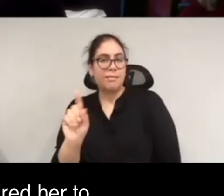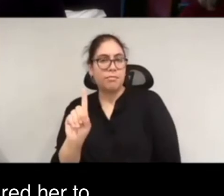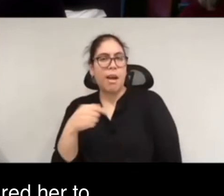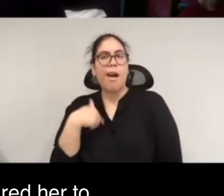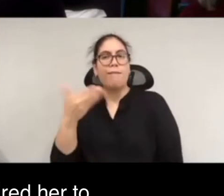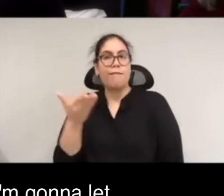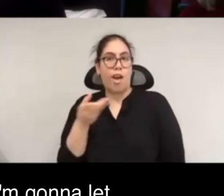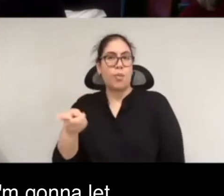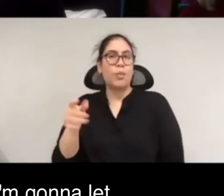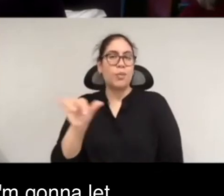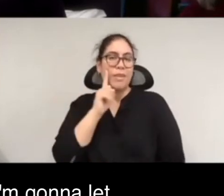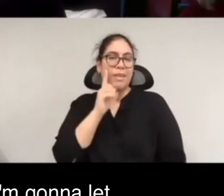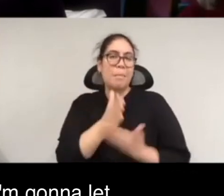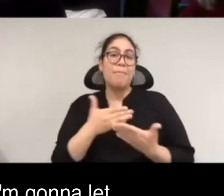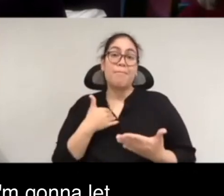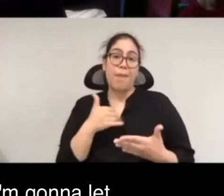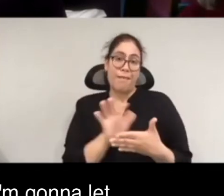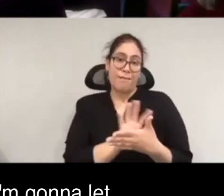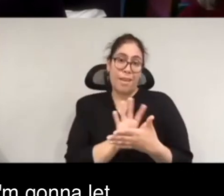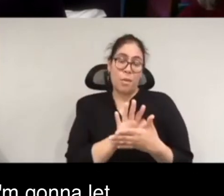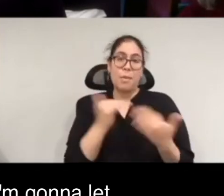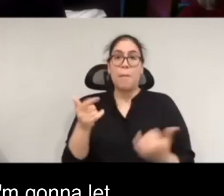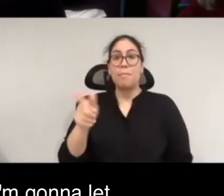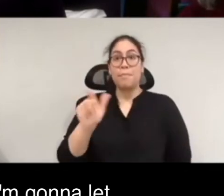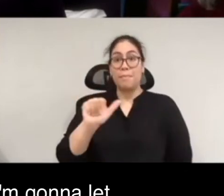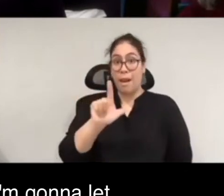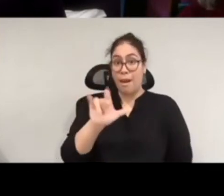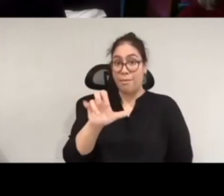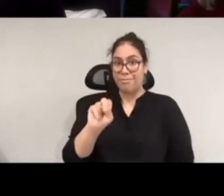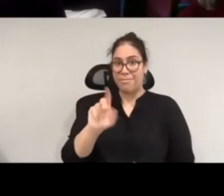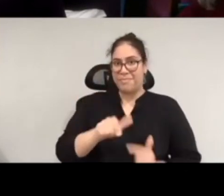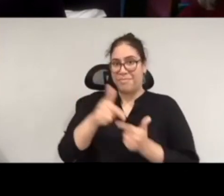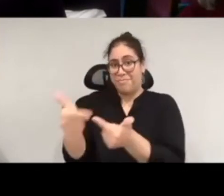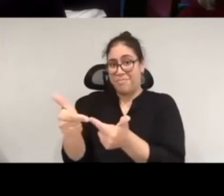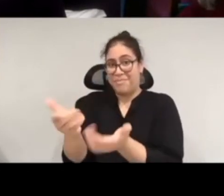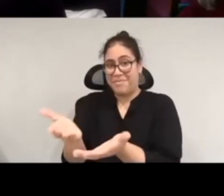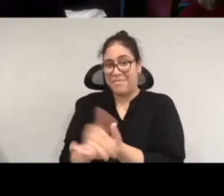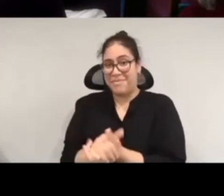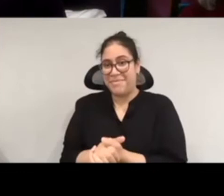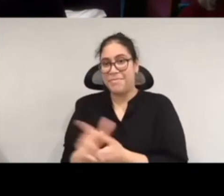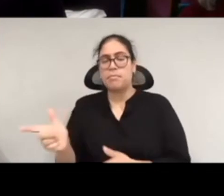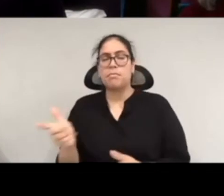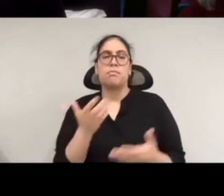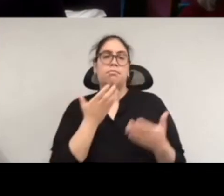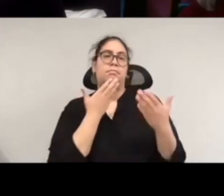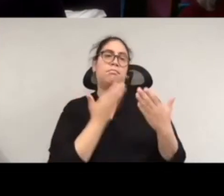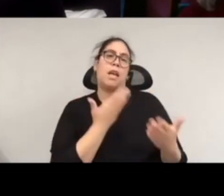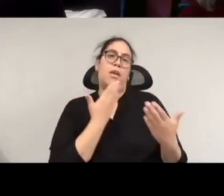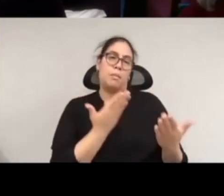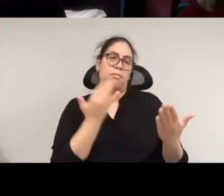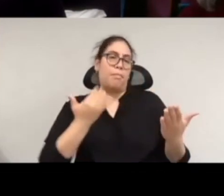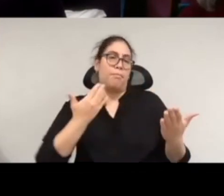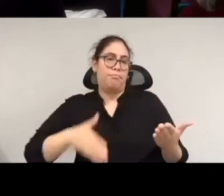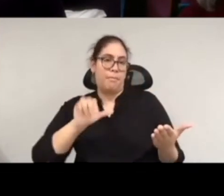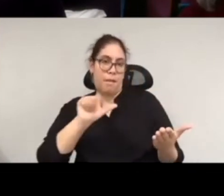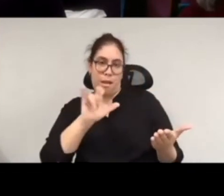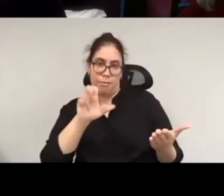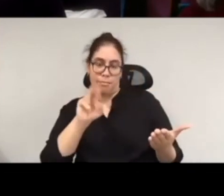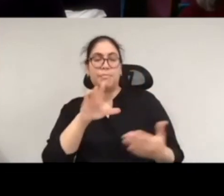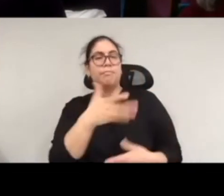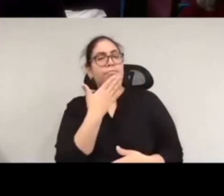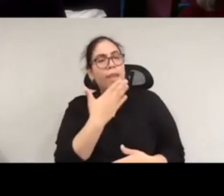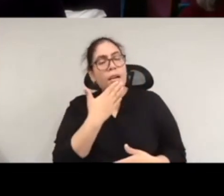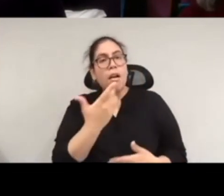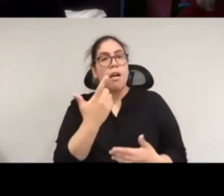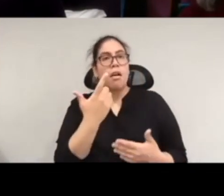my films. So Allison, I'm going to let you take it from here. Well, thank you, Michelle. And I think that what we've learned about from this panel is that